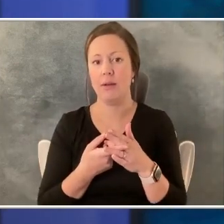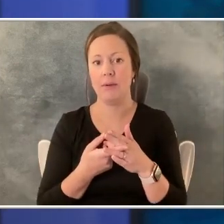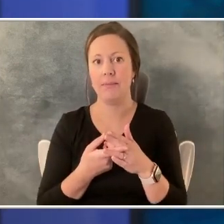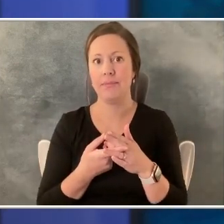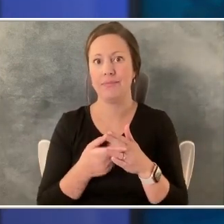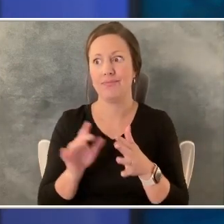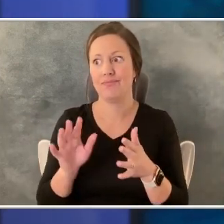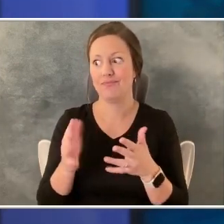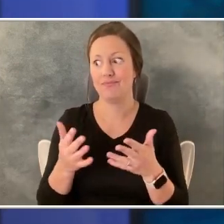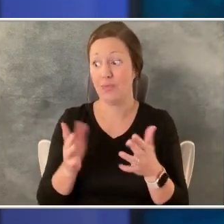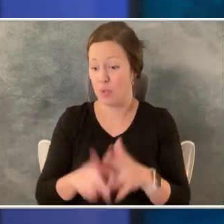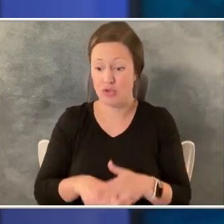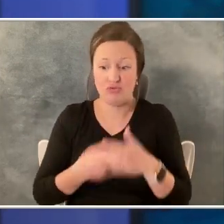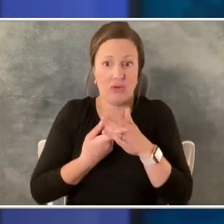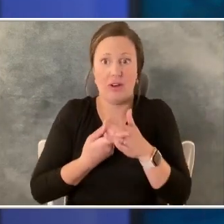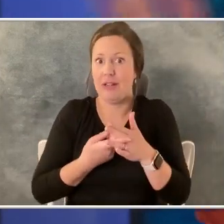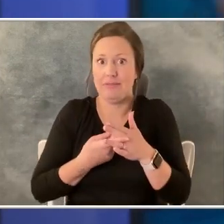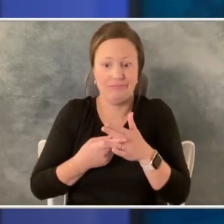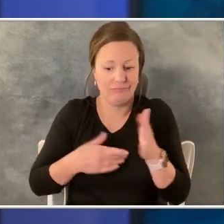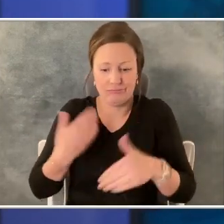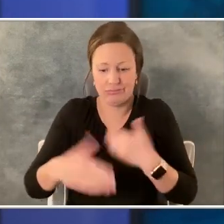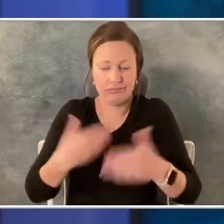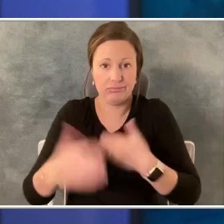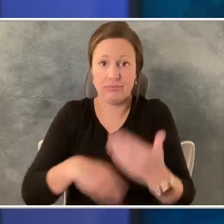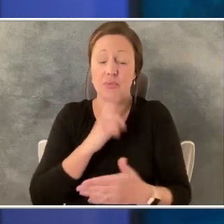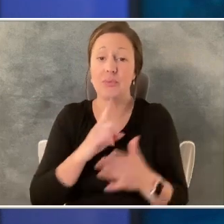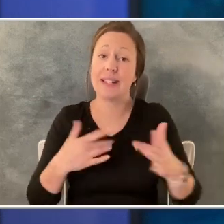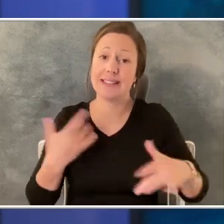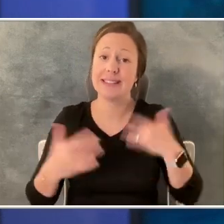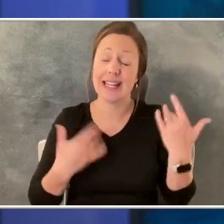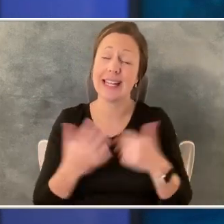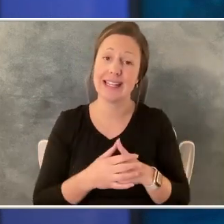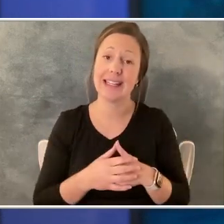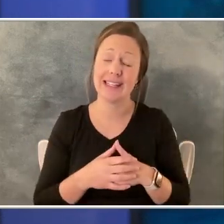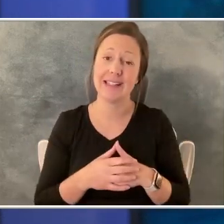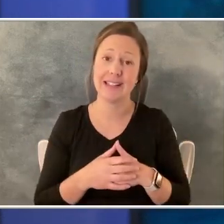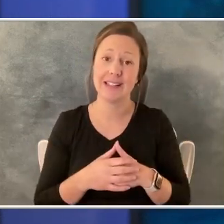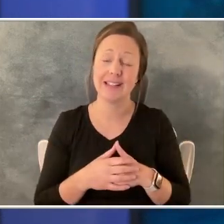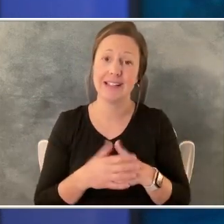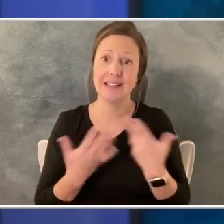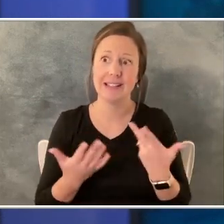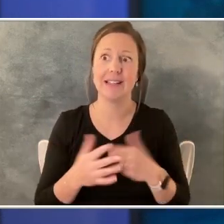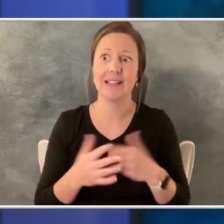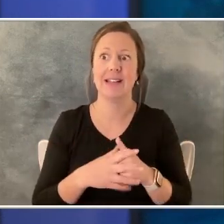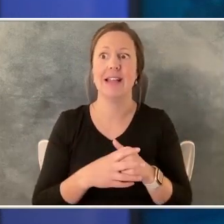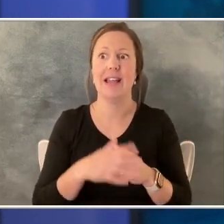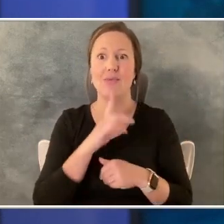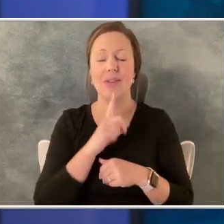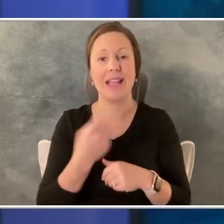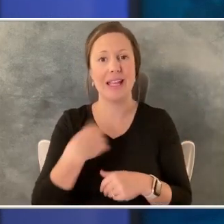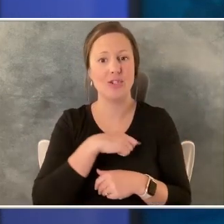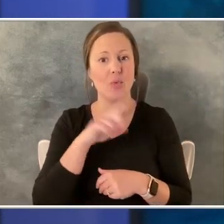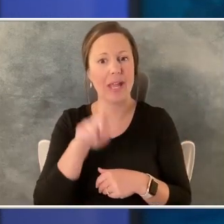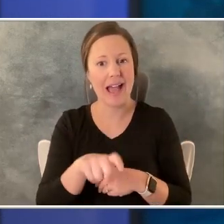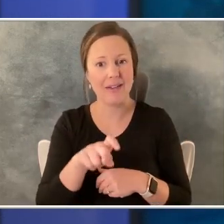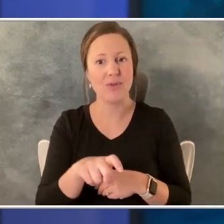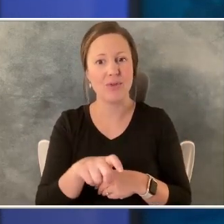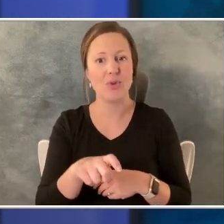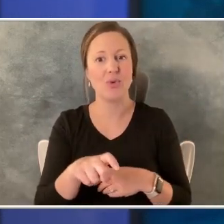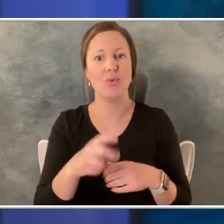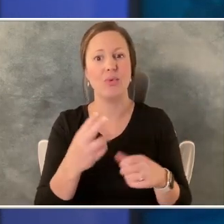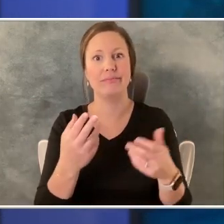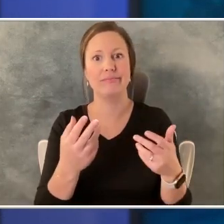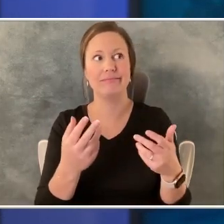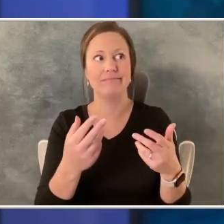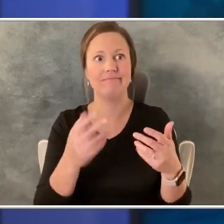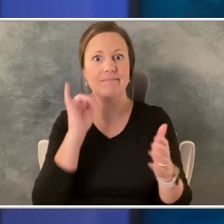zero again. It's really exciting, and that's, I think, as Dr. Haver said, it's pulling in the need to identify